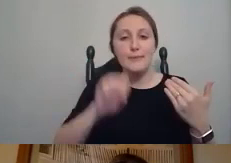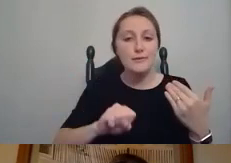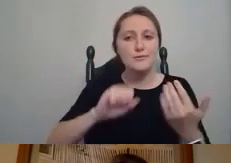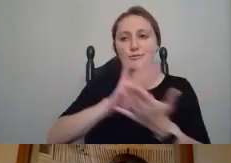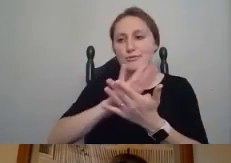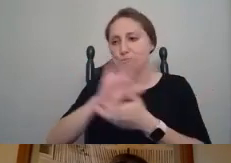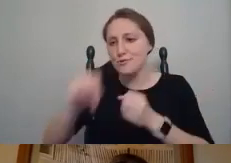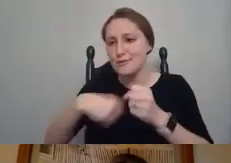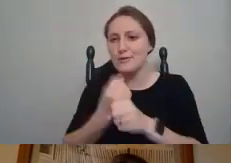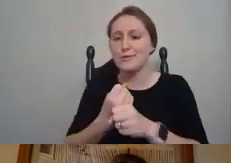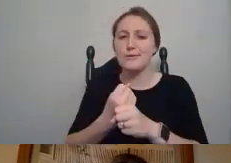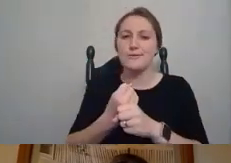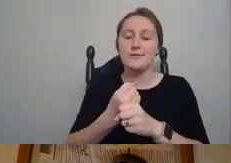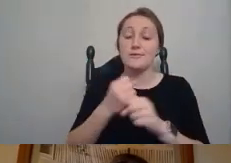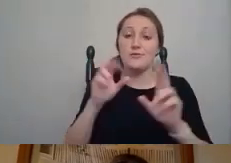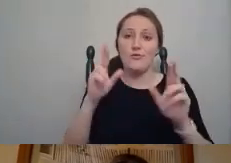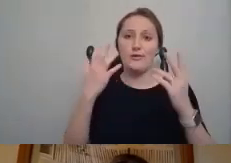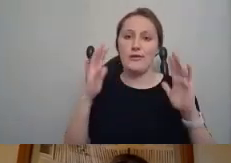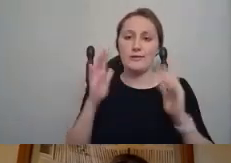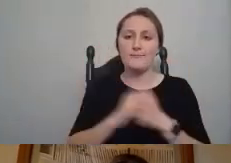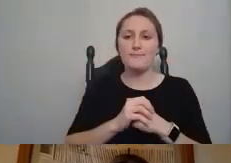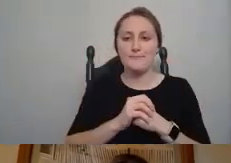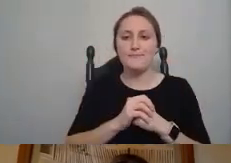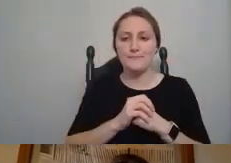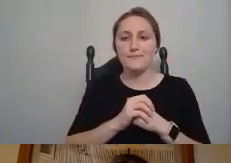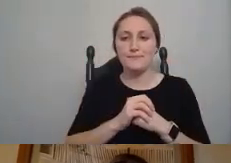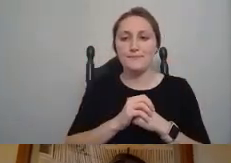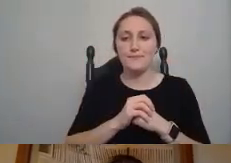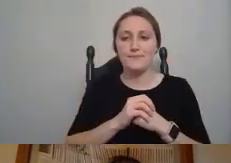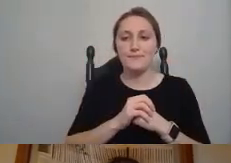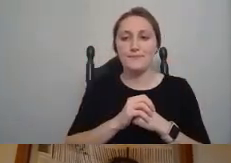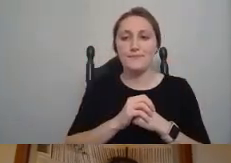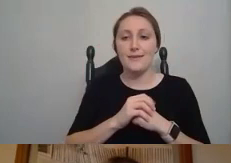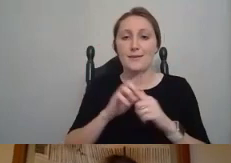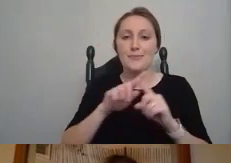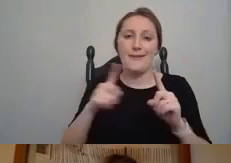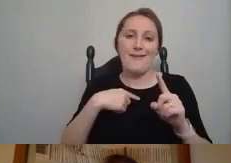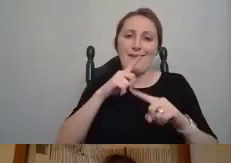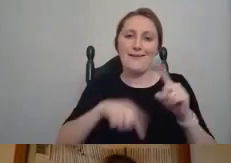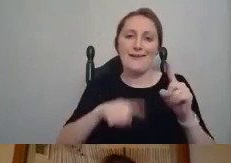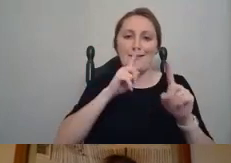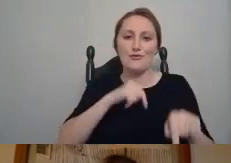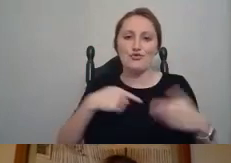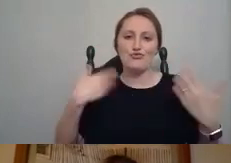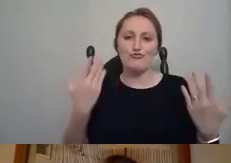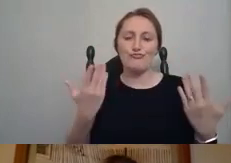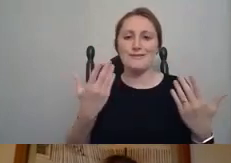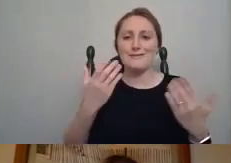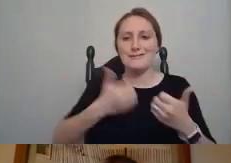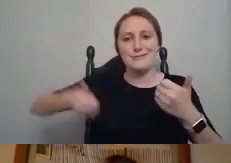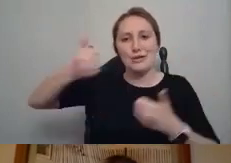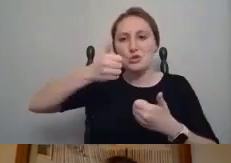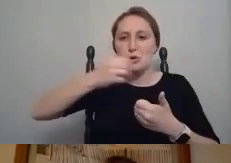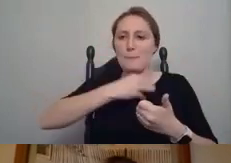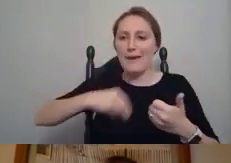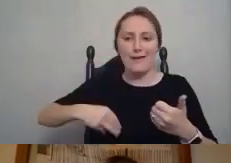and hopefully just that. But I can't answer that, and I don't think the chancellor or mayor would answer